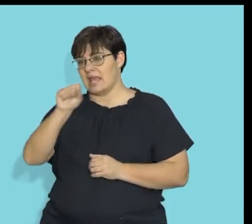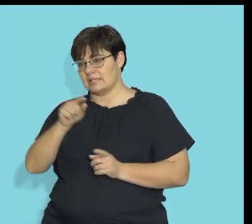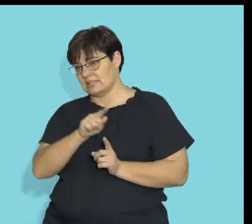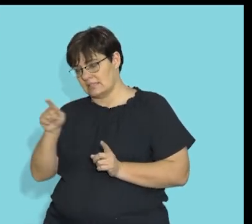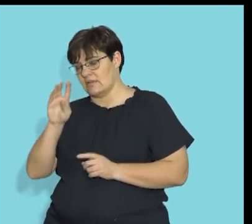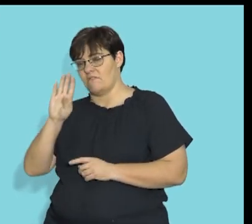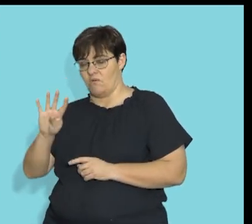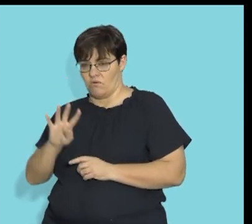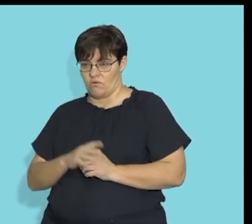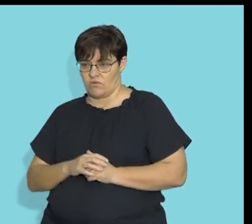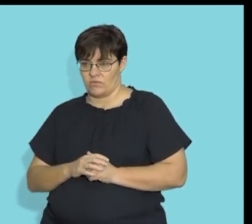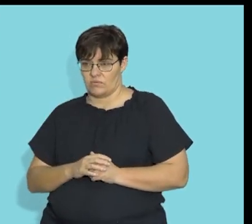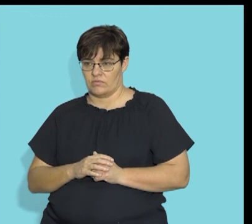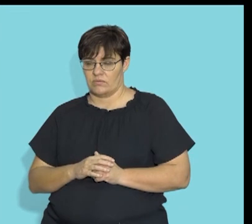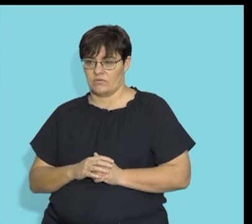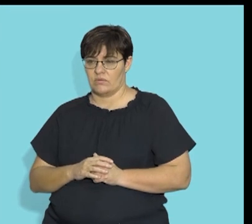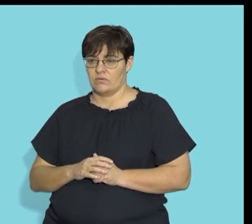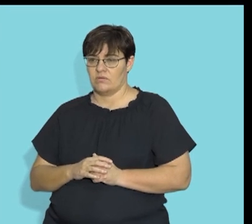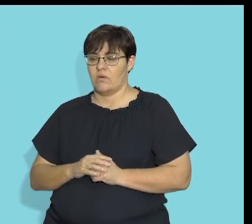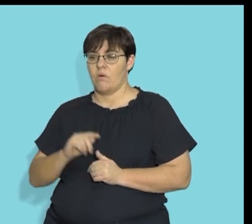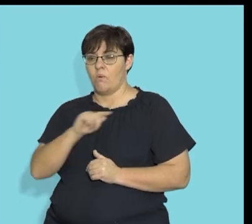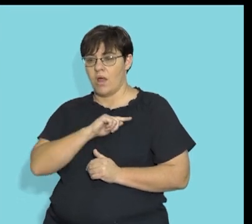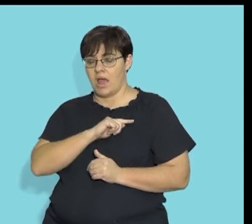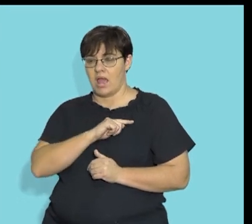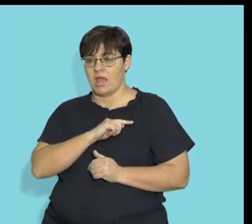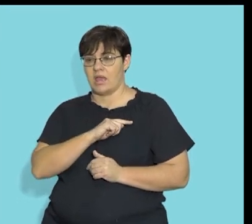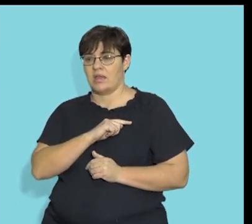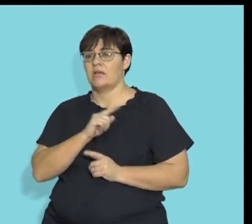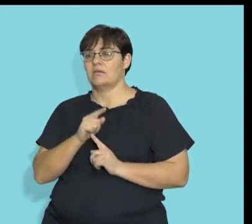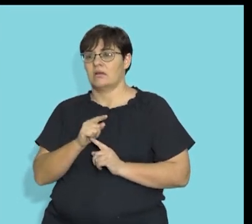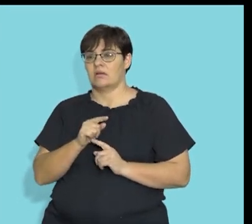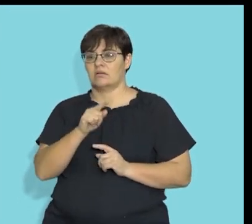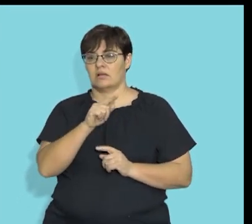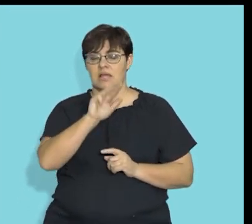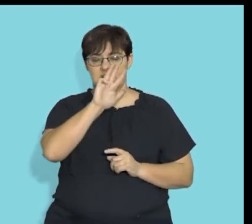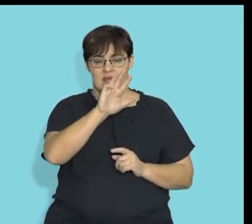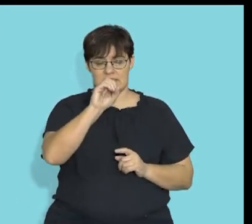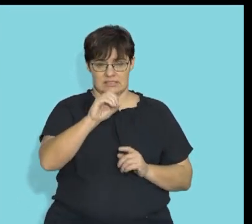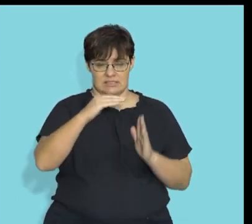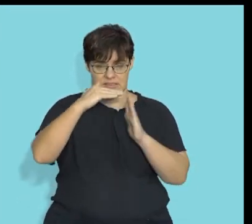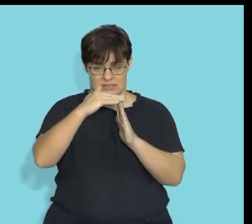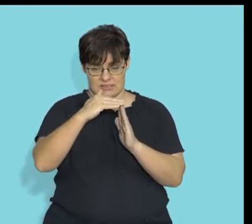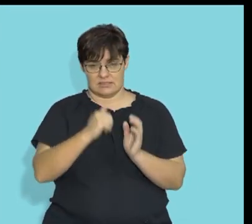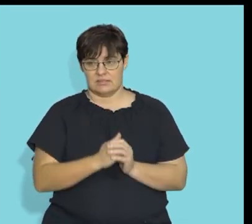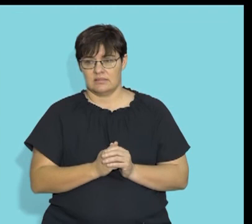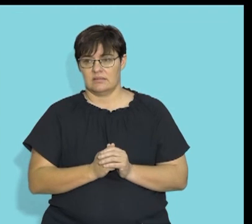have to be 4 centimeters. Because it is a square, I know that the corners are